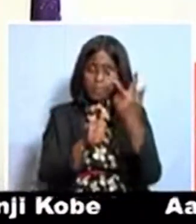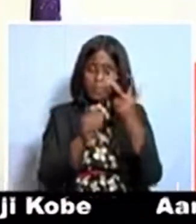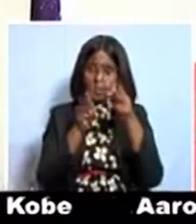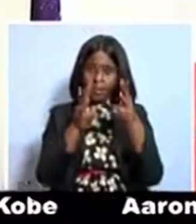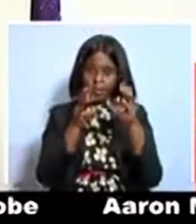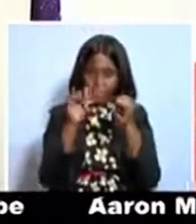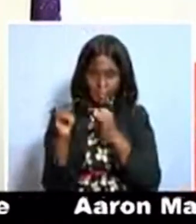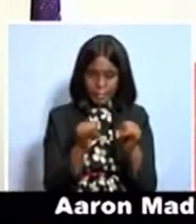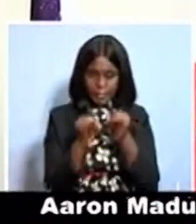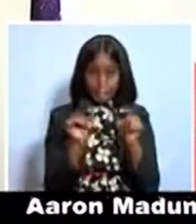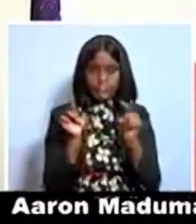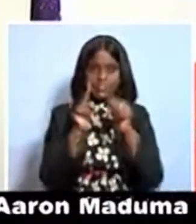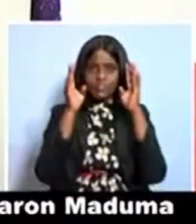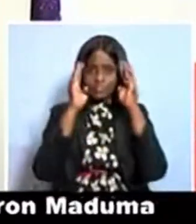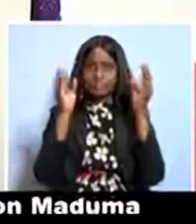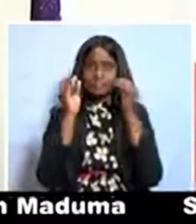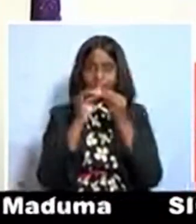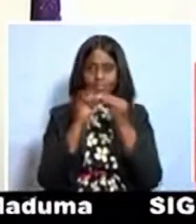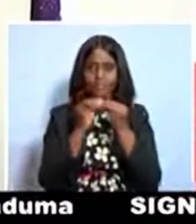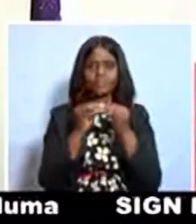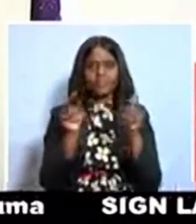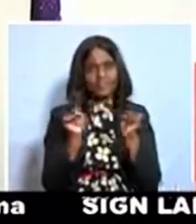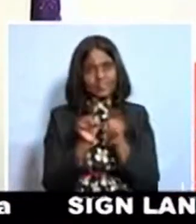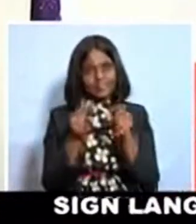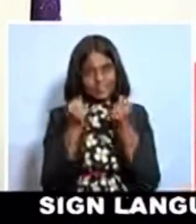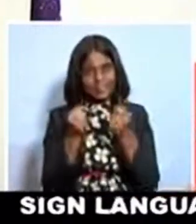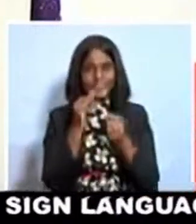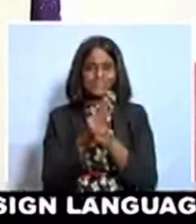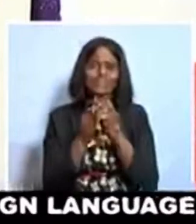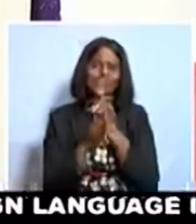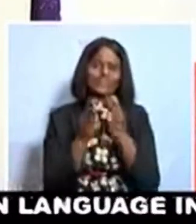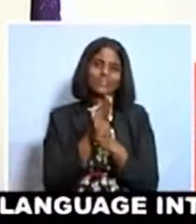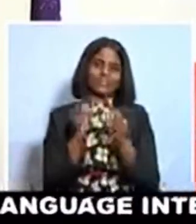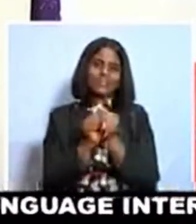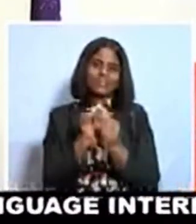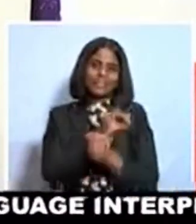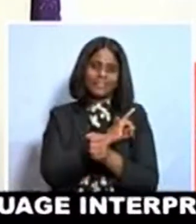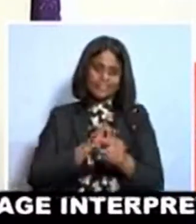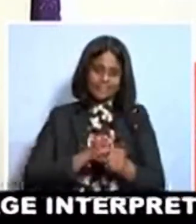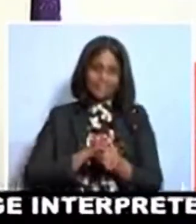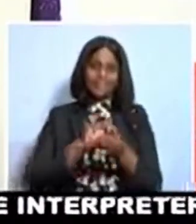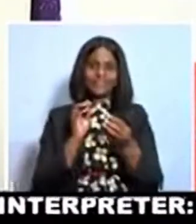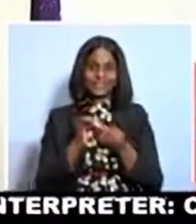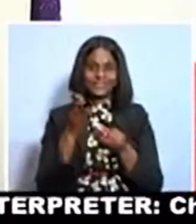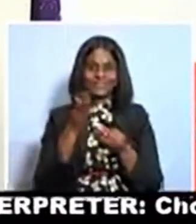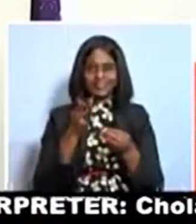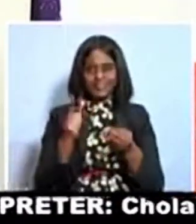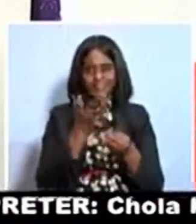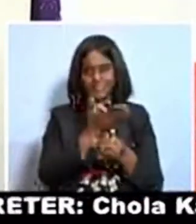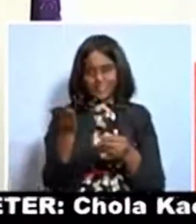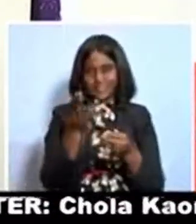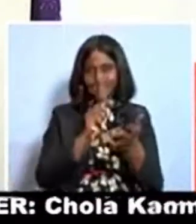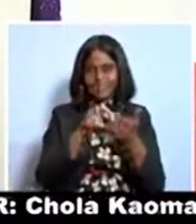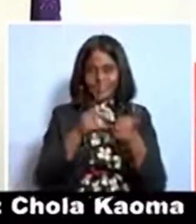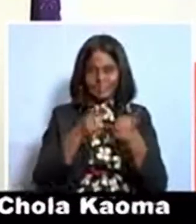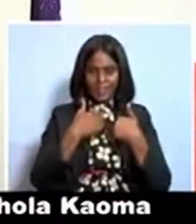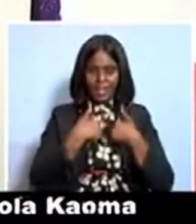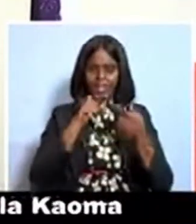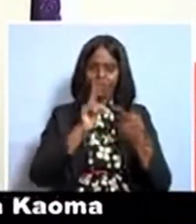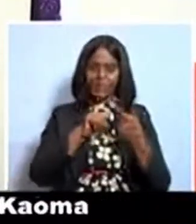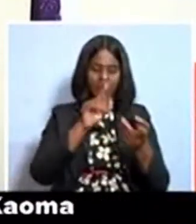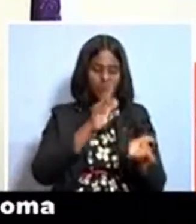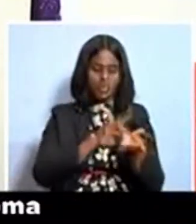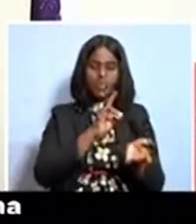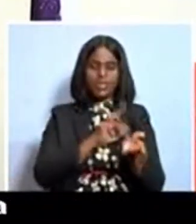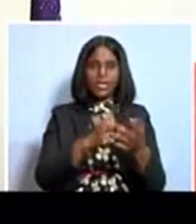implementation, and it focuses on sustainable and resilient infrastructure and industrialization. My guest on the program, I had